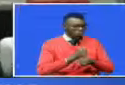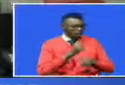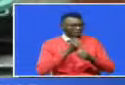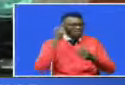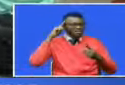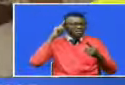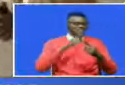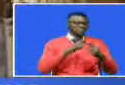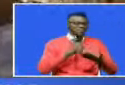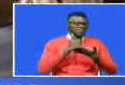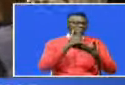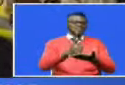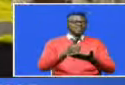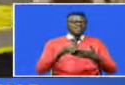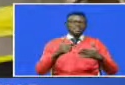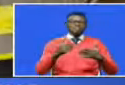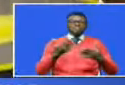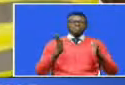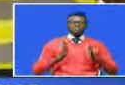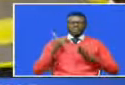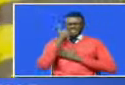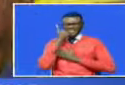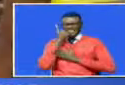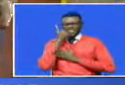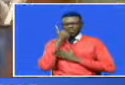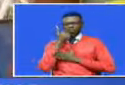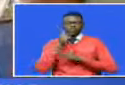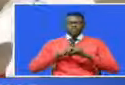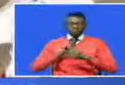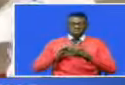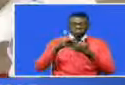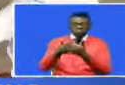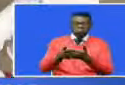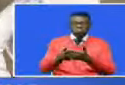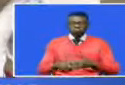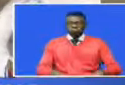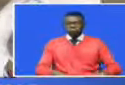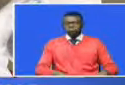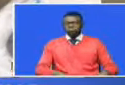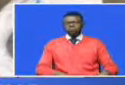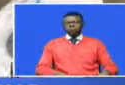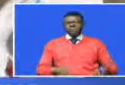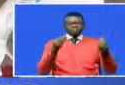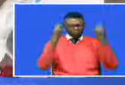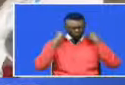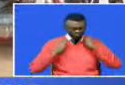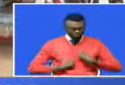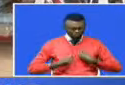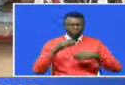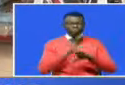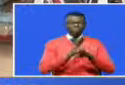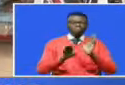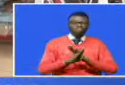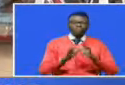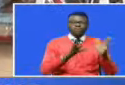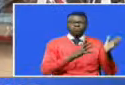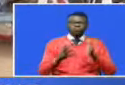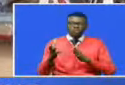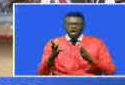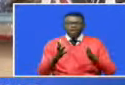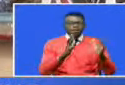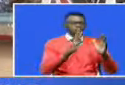a patient's life. When they arrive on the ground, they put on the proper gear and prepare the patient and